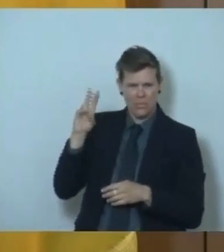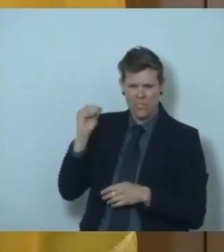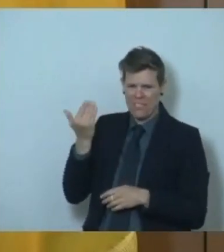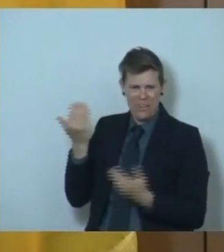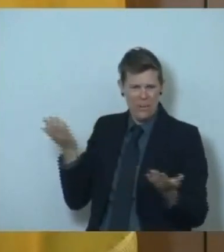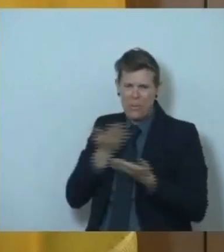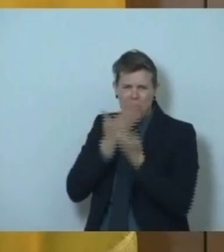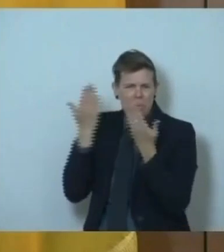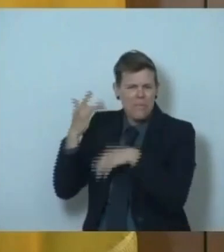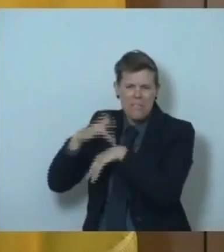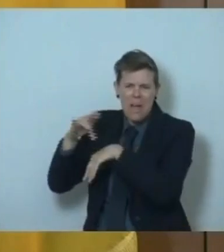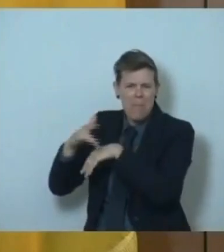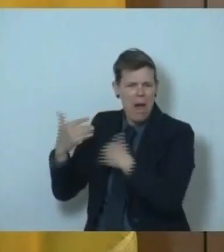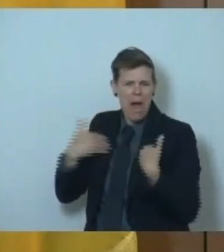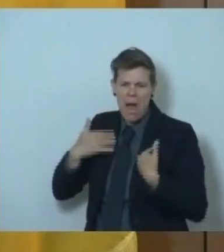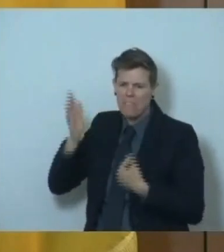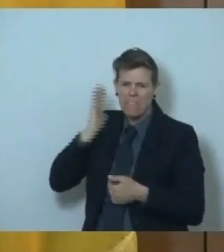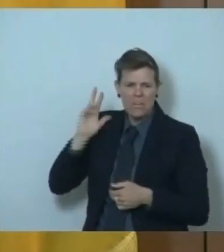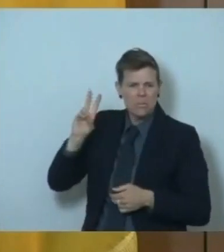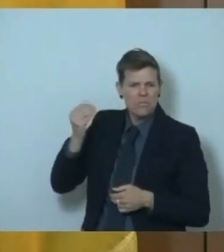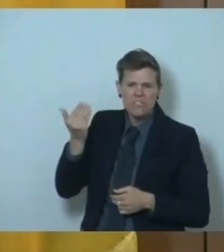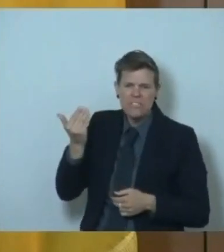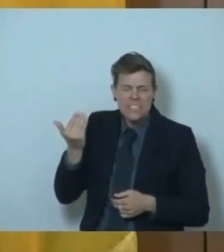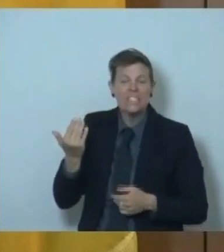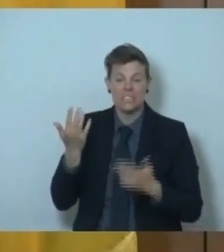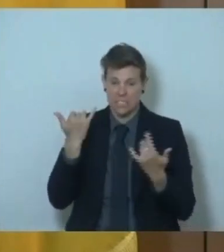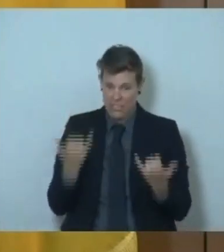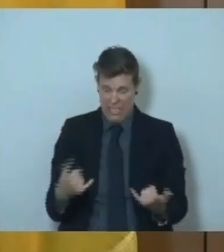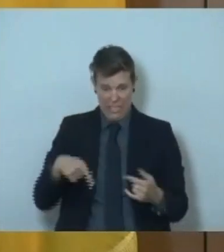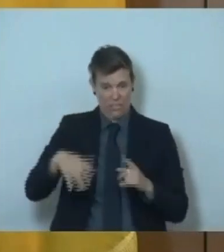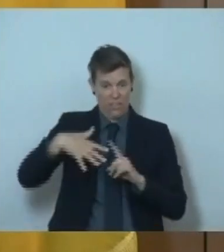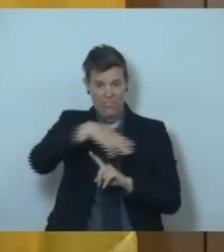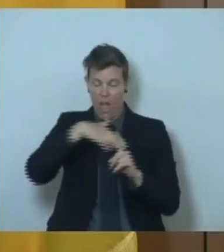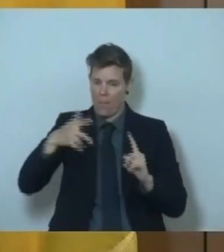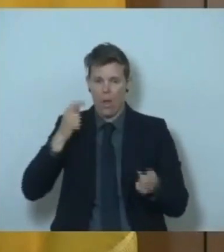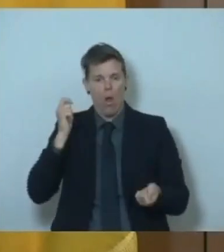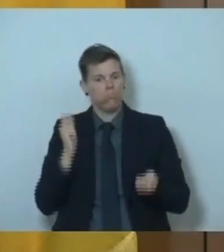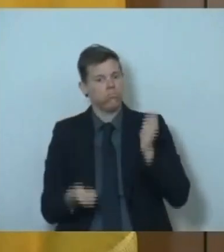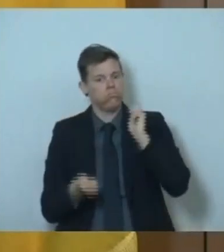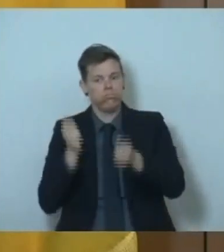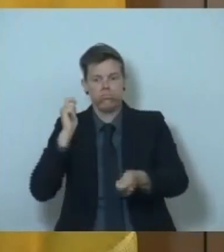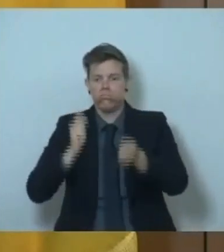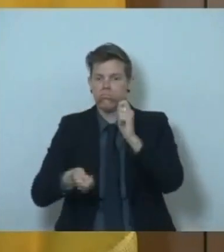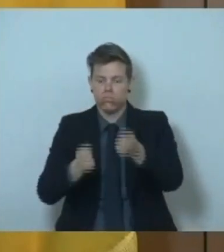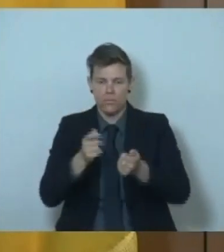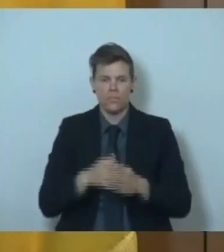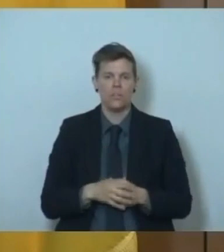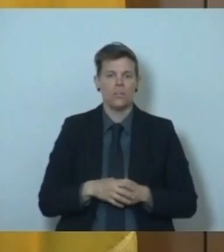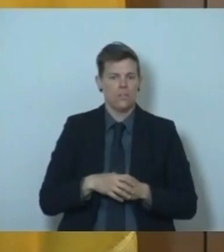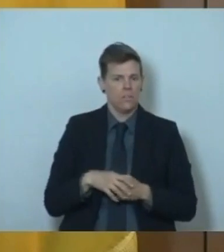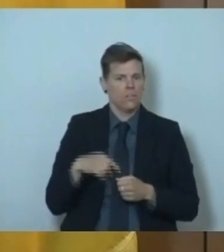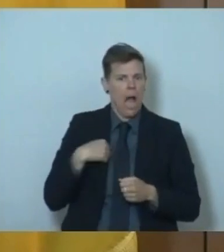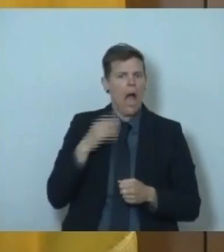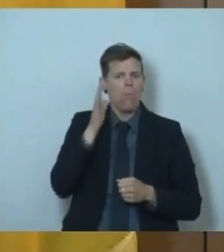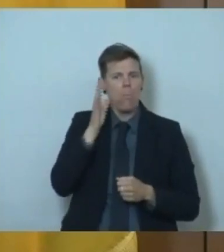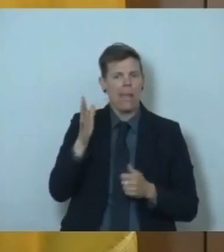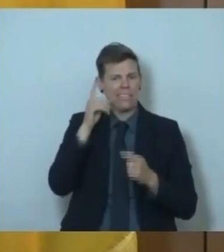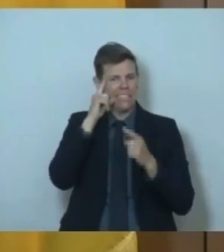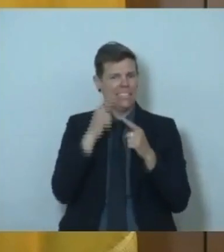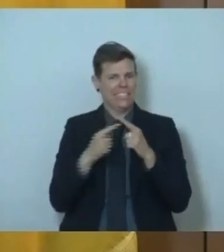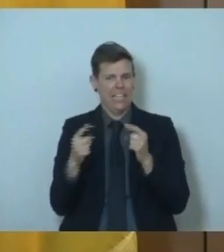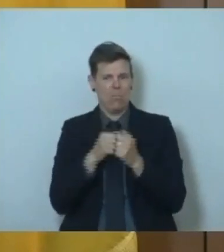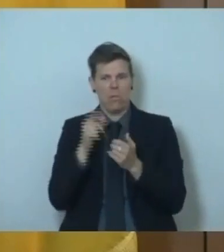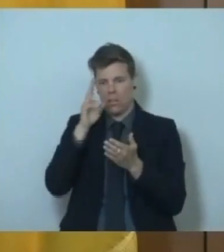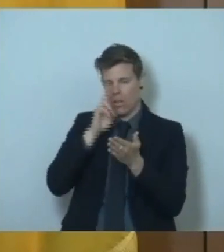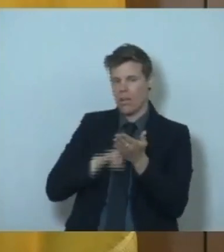very dynamic environment we find ourselves in. And I'm going to disagree with Secretary Kunkel. I think in large part this is a department that